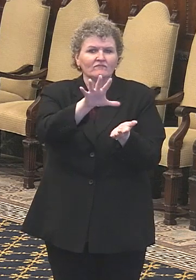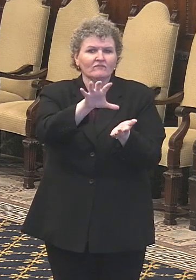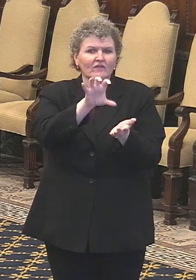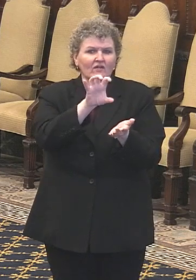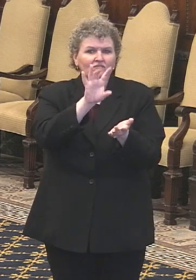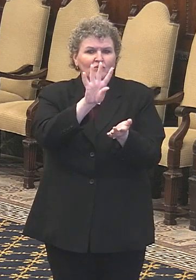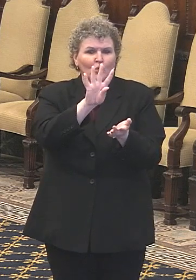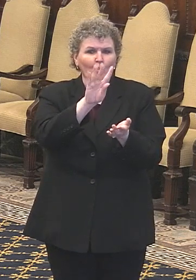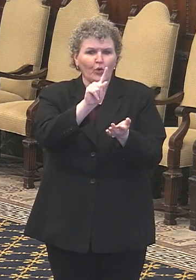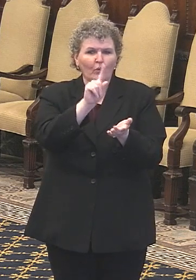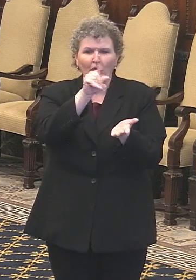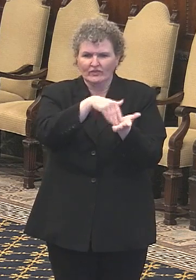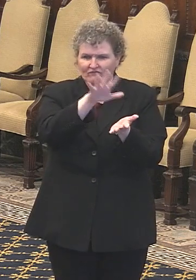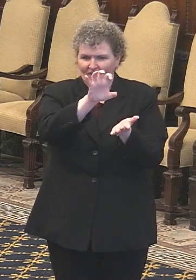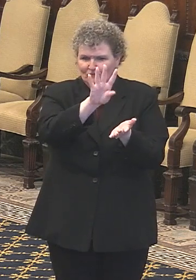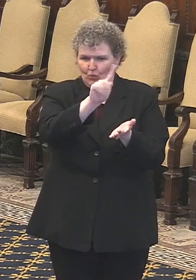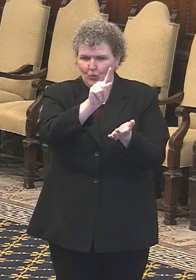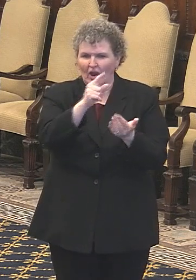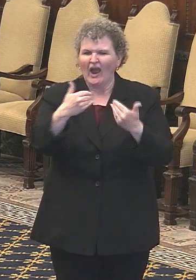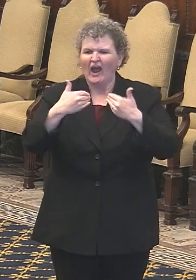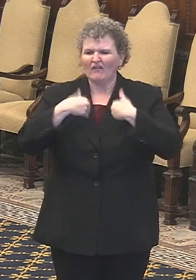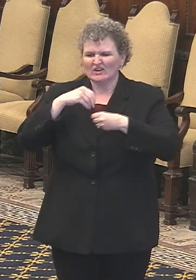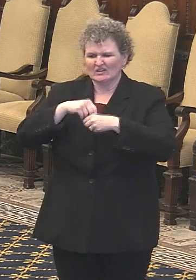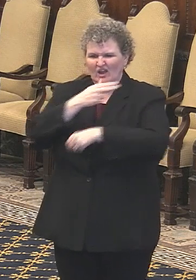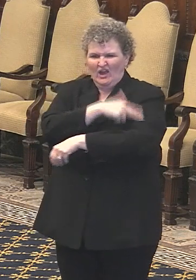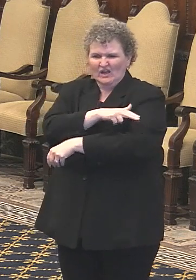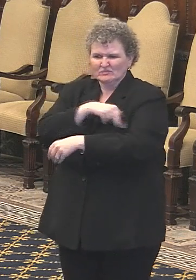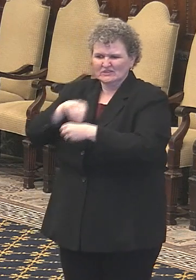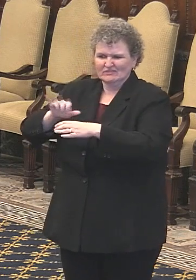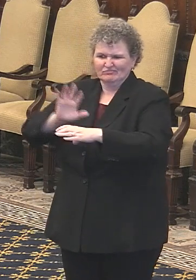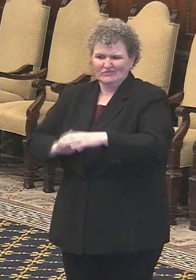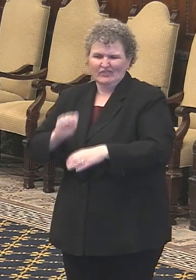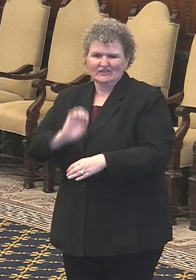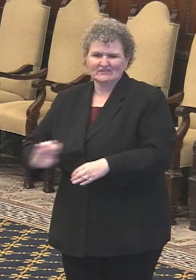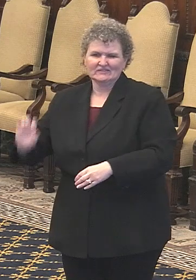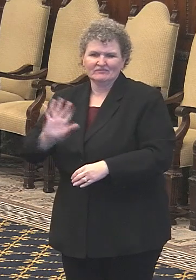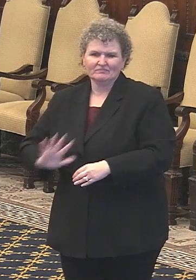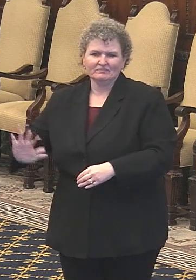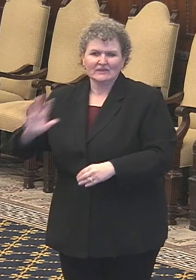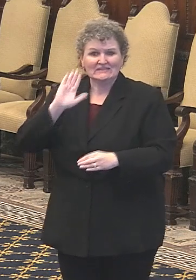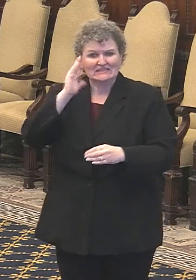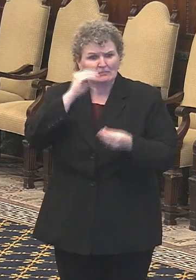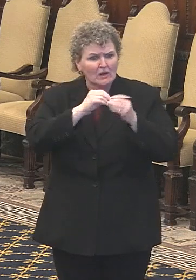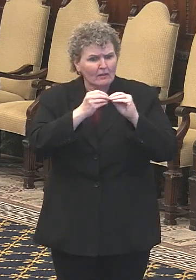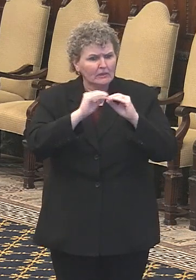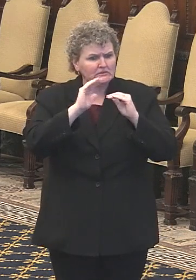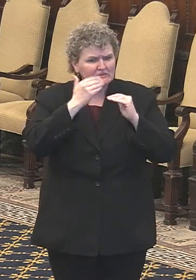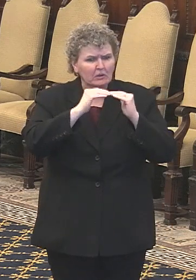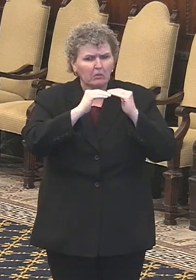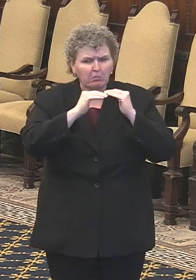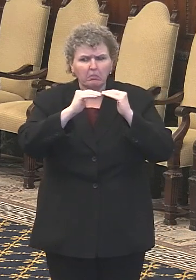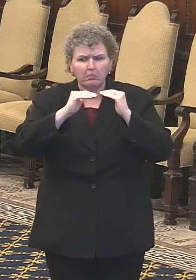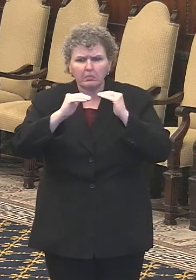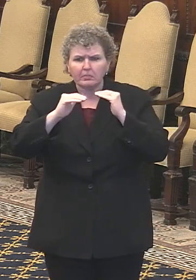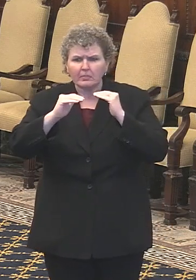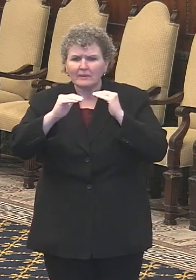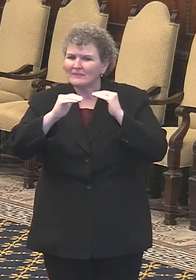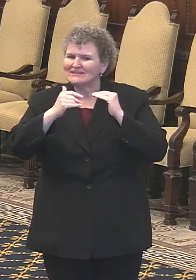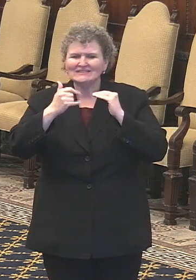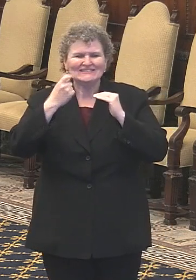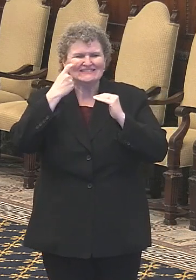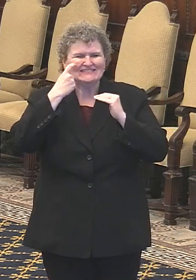1,541 people with this infection in the hospital. Now, that number seemed to level off over the weekend, but it's been increasing over the past few days. We do